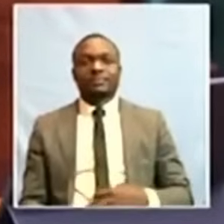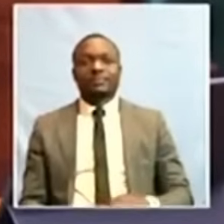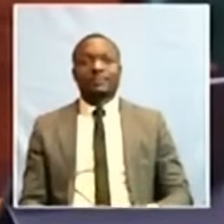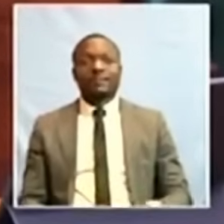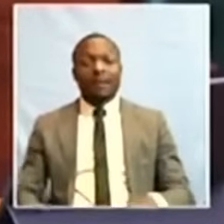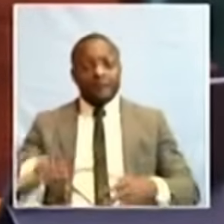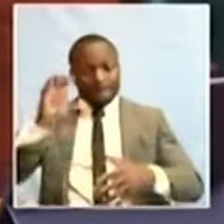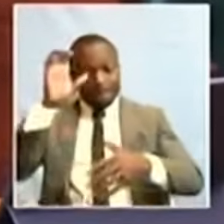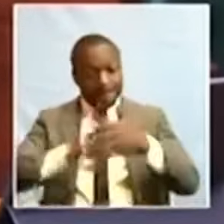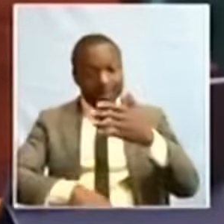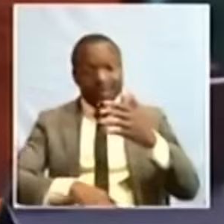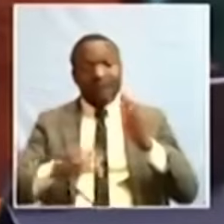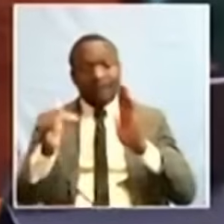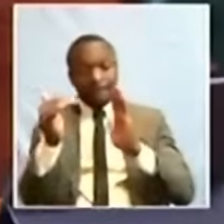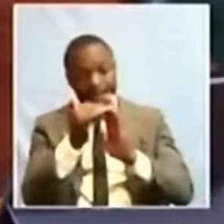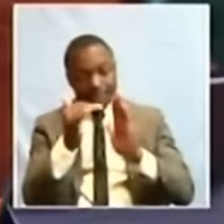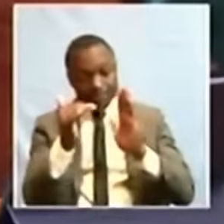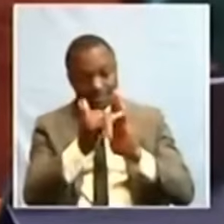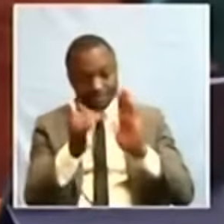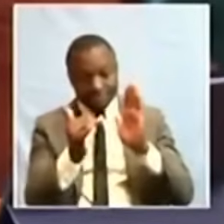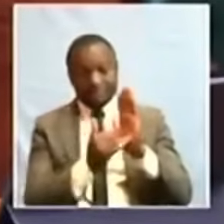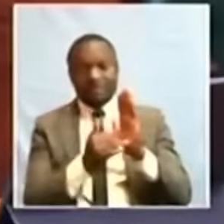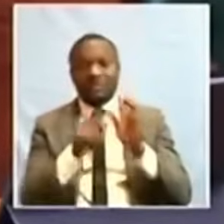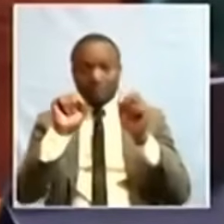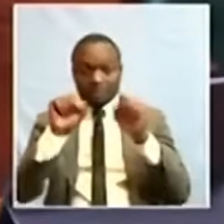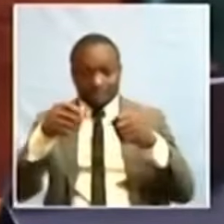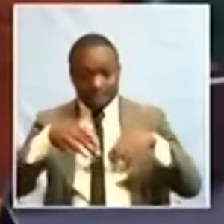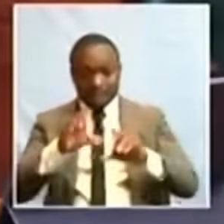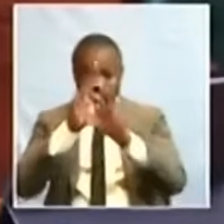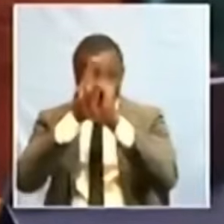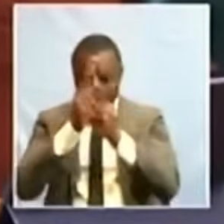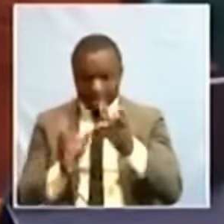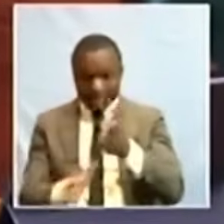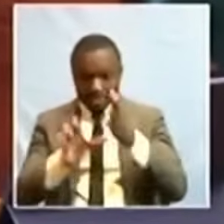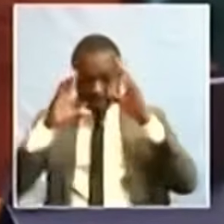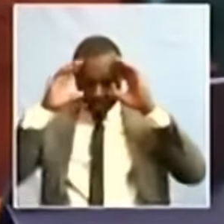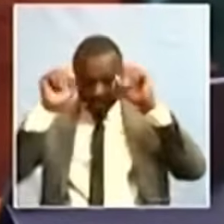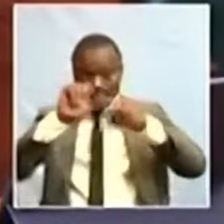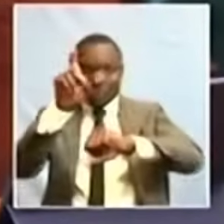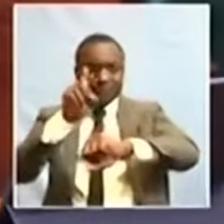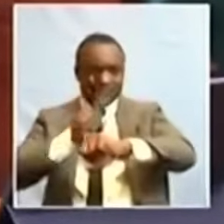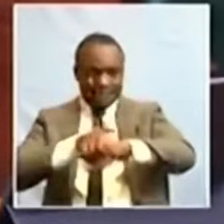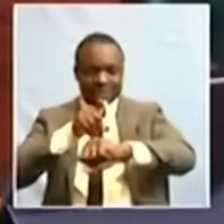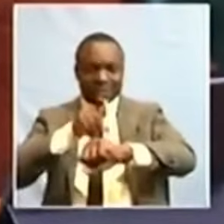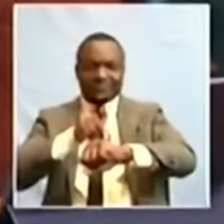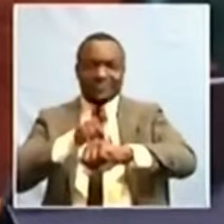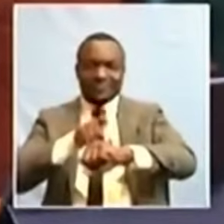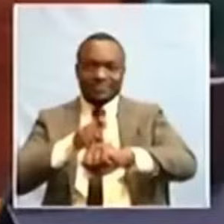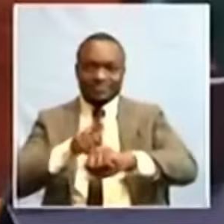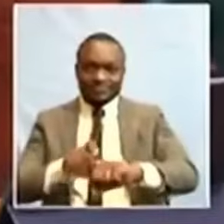please clear so that we make progress. Her Honor, the Vice President's question time.